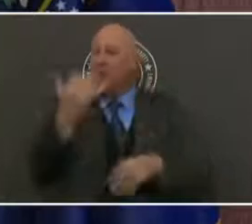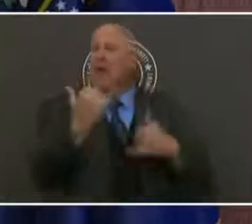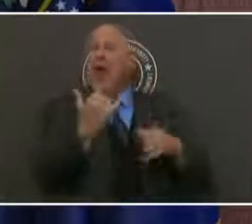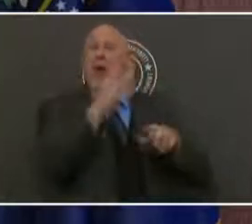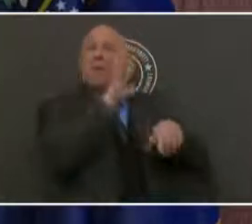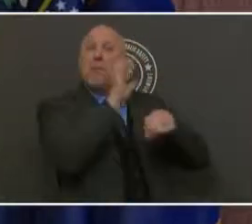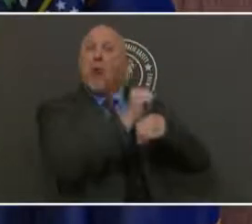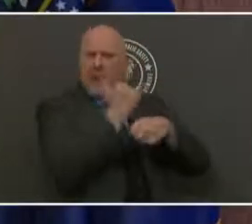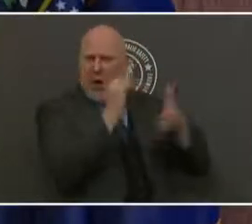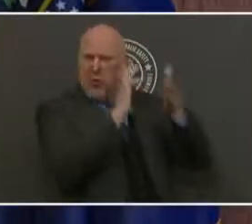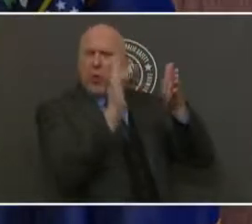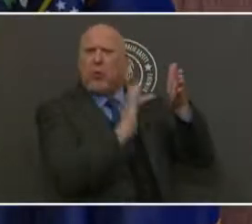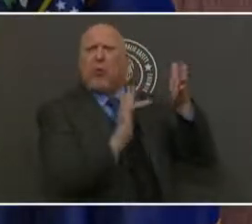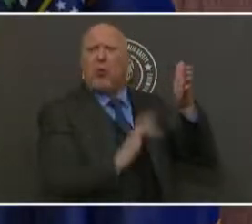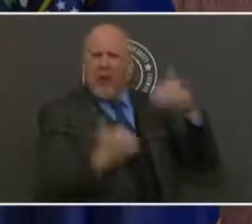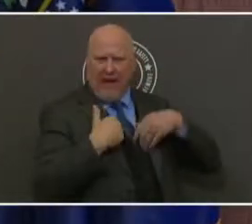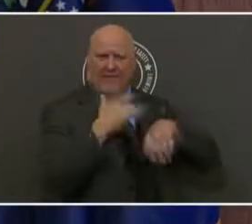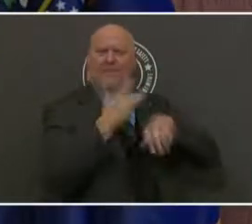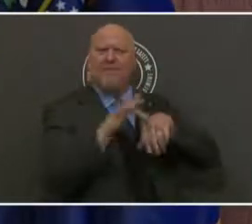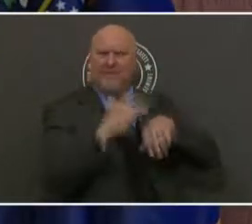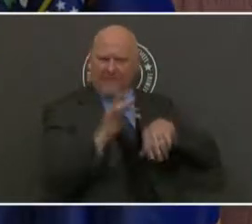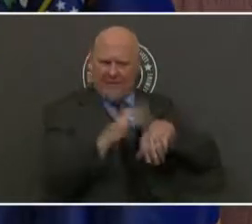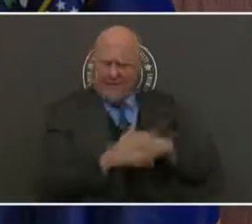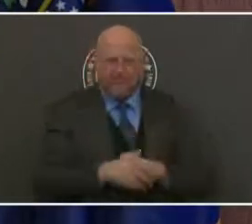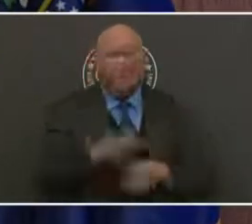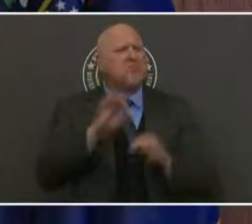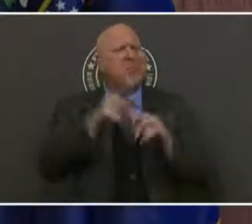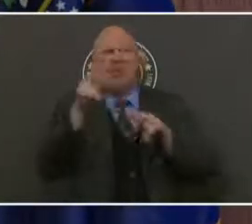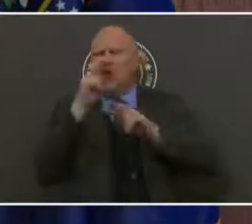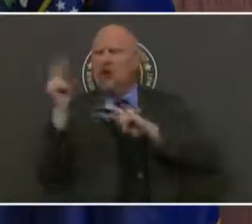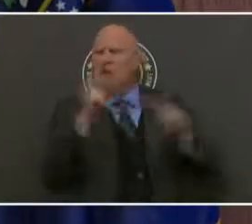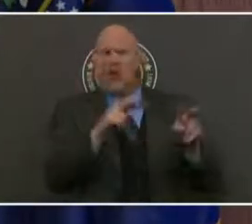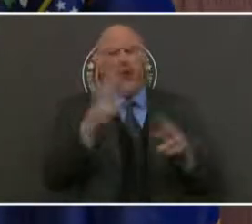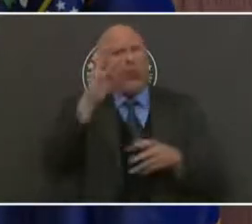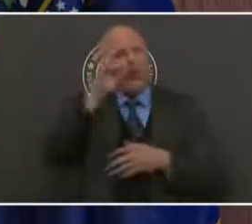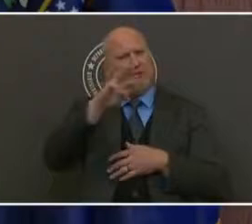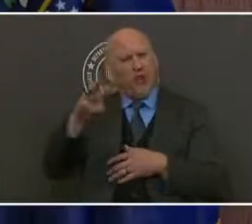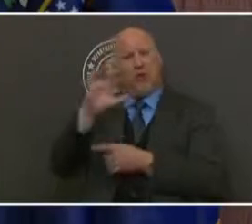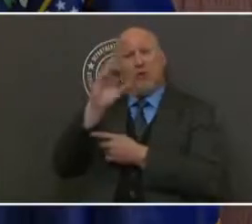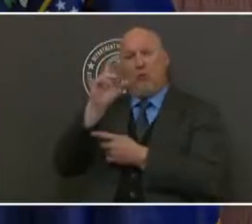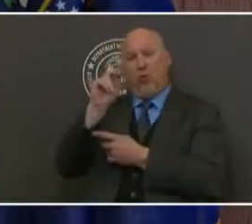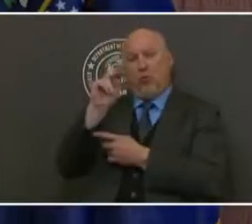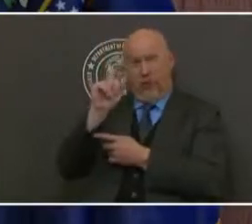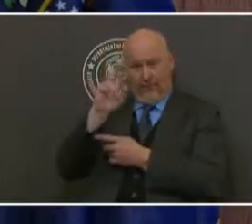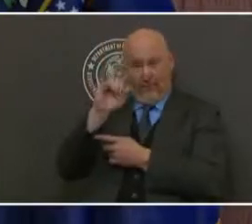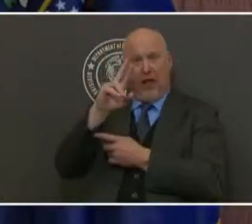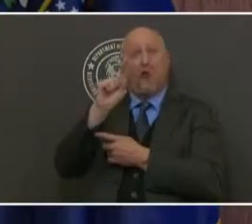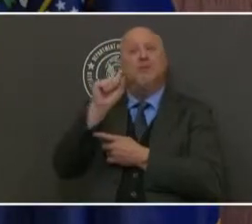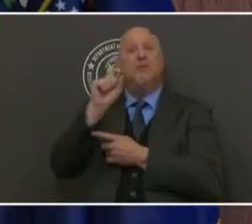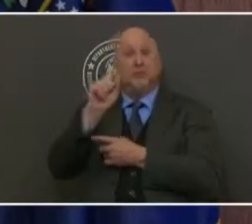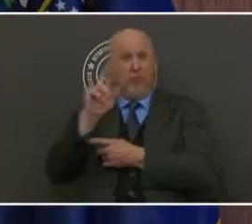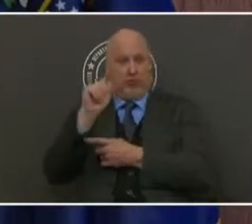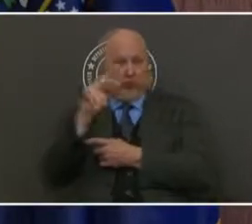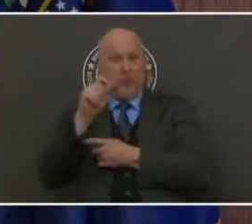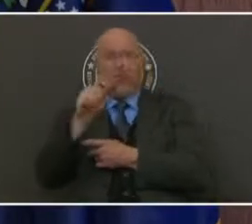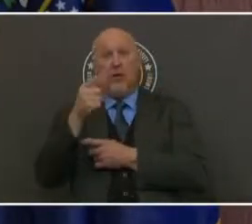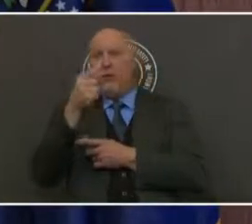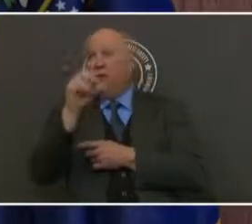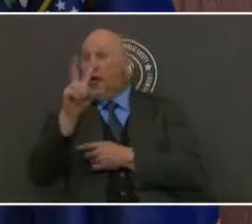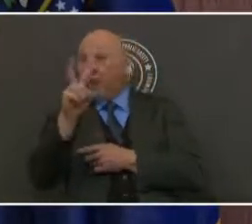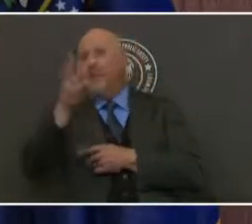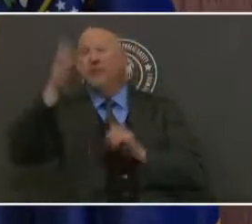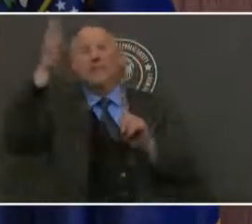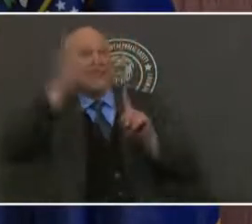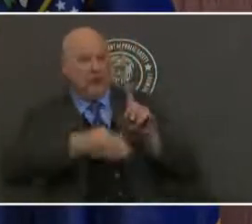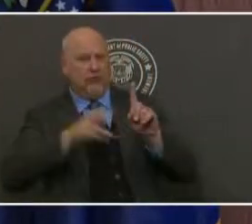coronavirus.utah.gov/vaccines and look for appointments there, or vaccinefinder.org is a great place to go and find an